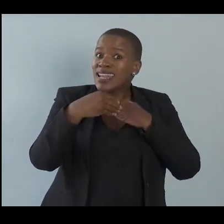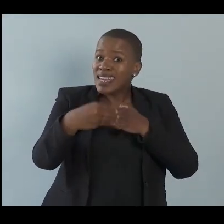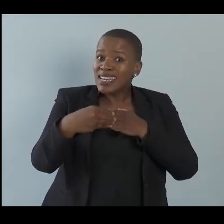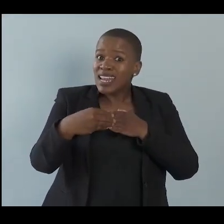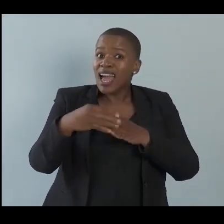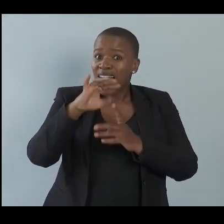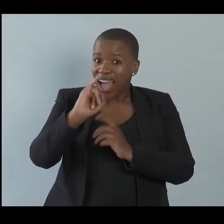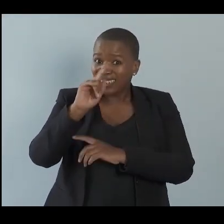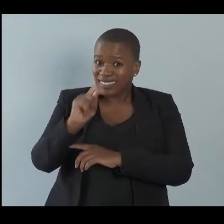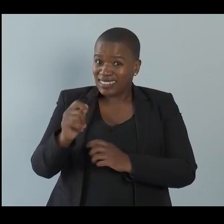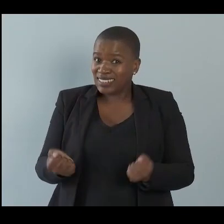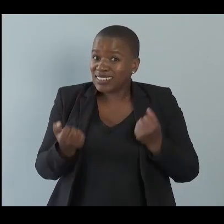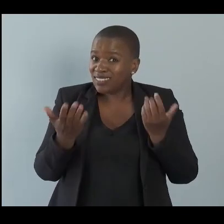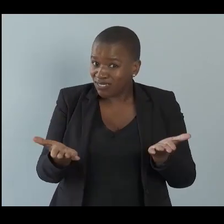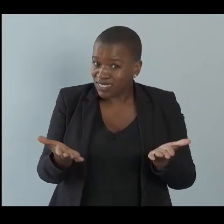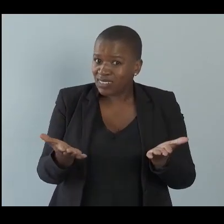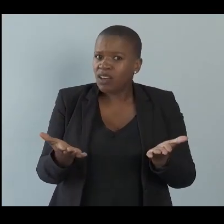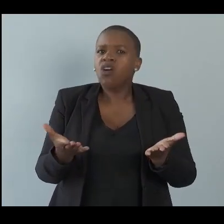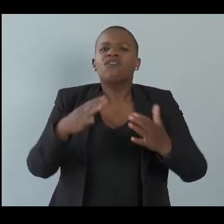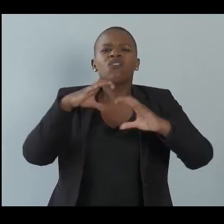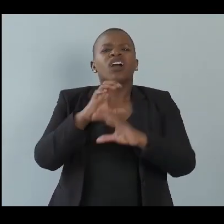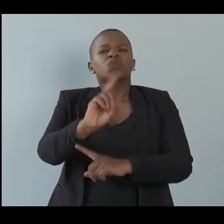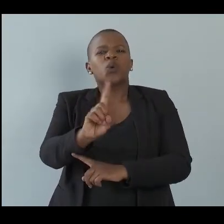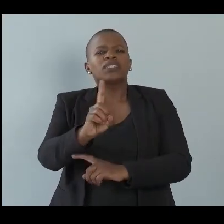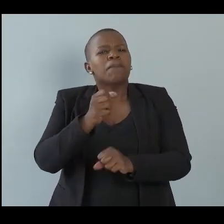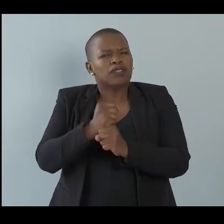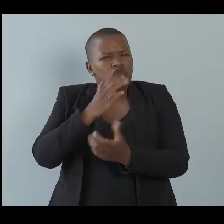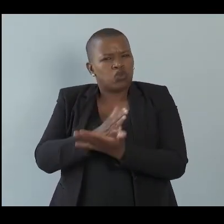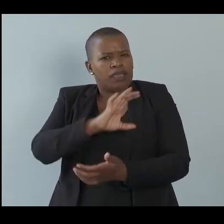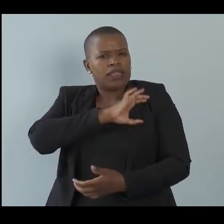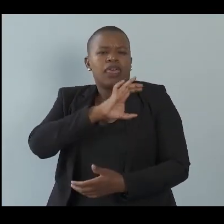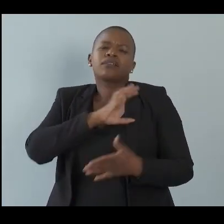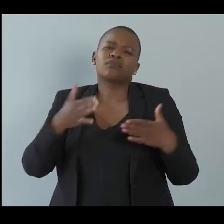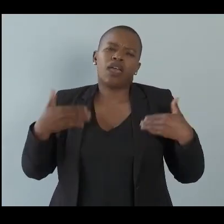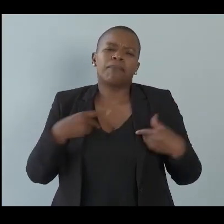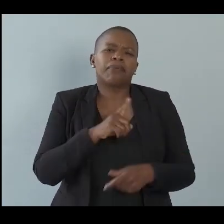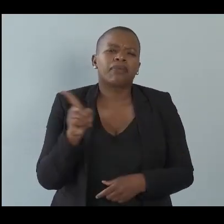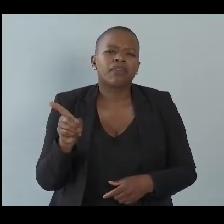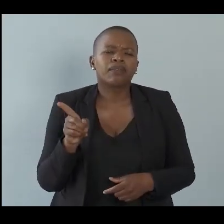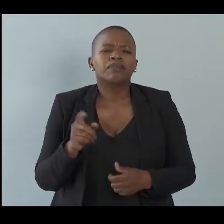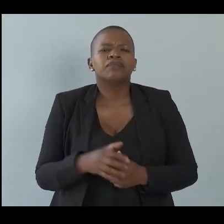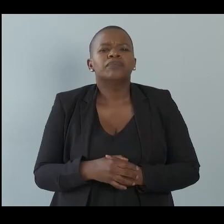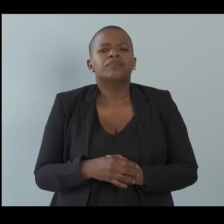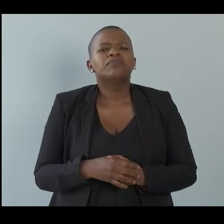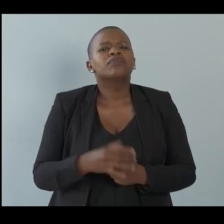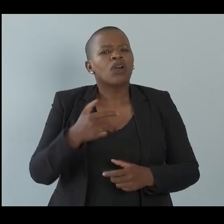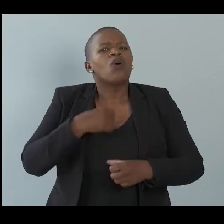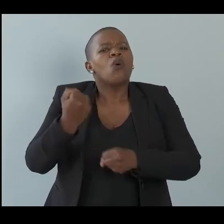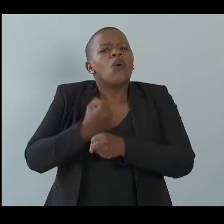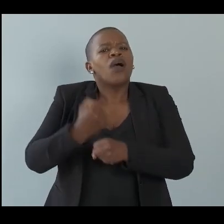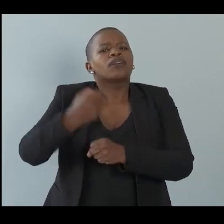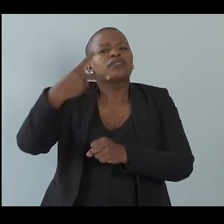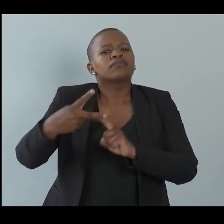we are focusing on embedding customer obsession at every level of our organization. We are executing on 3 growth